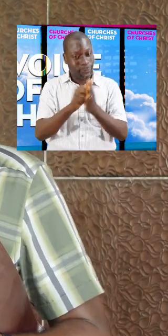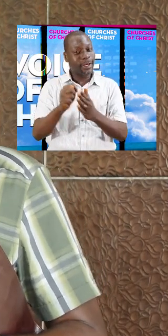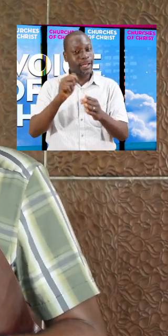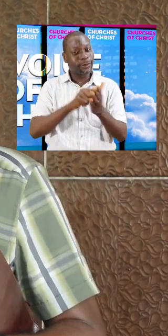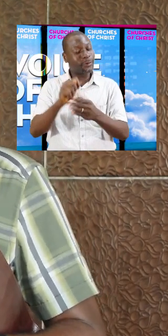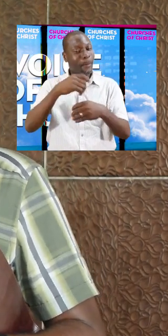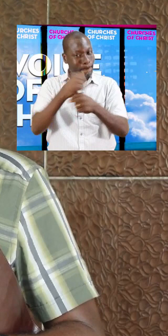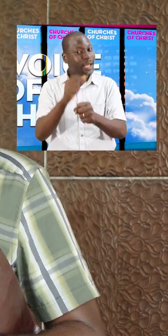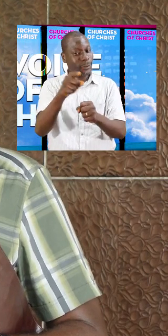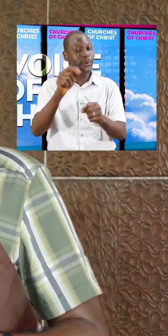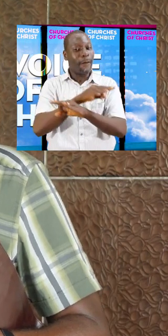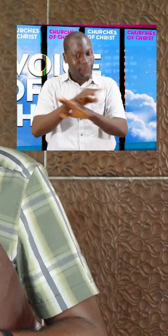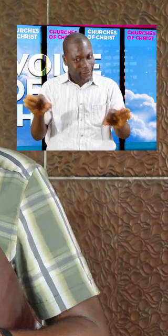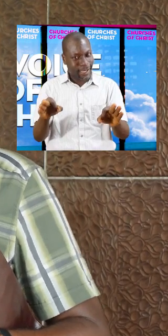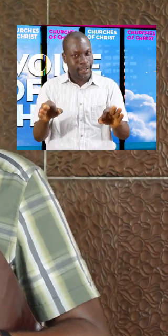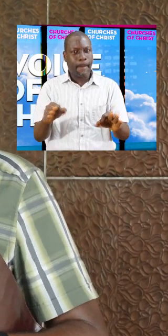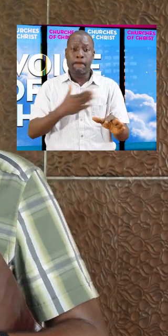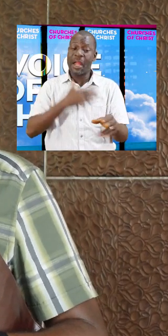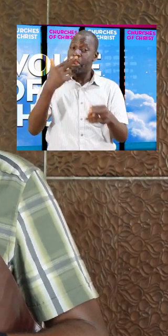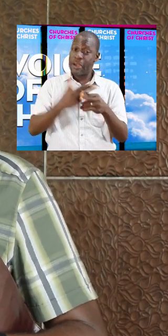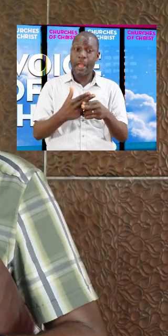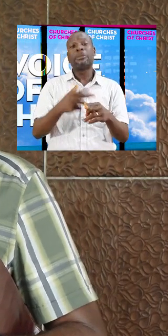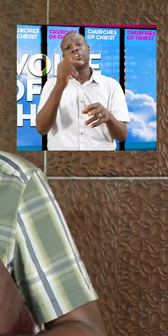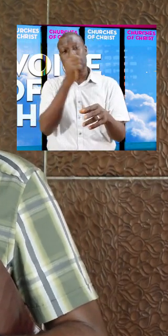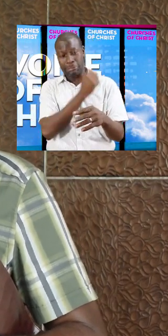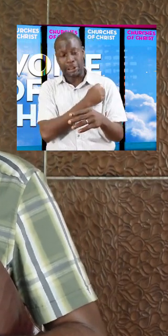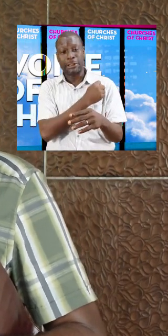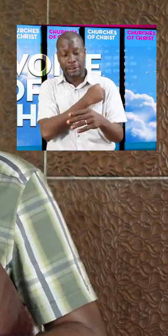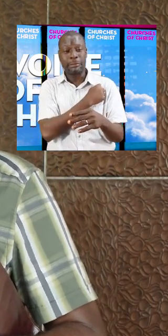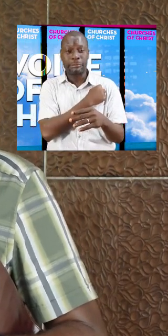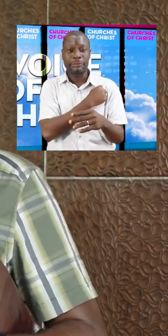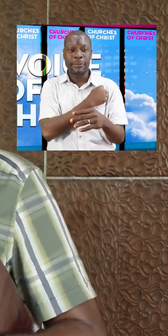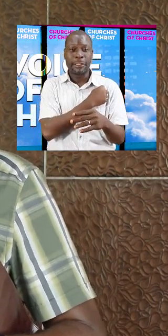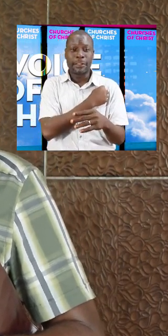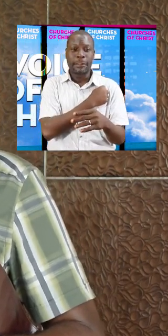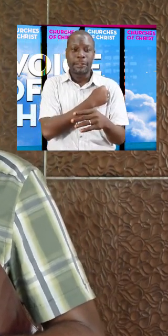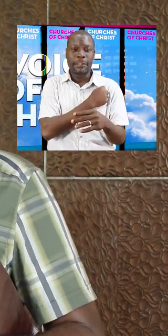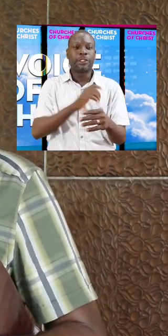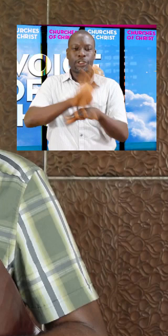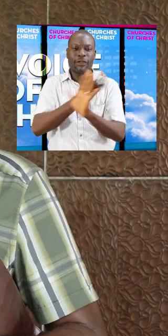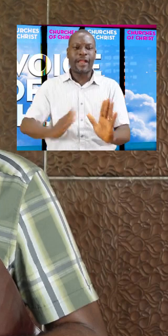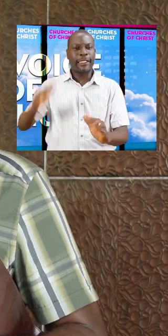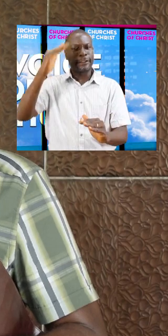kreno ama moye adehye wo fra me brother then owusu asiama the